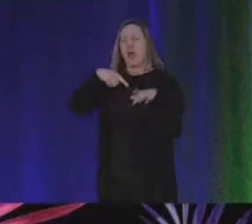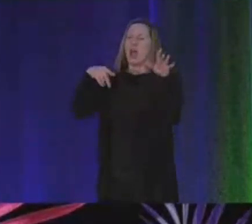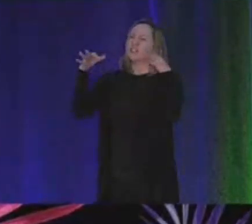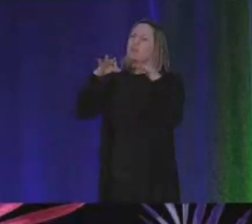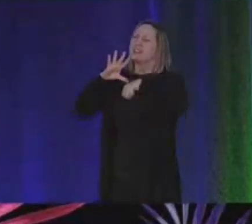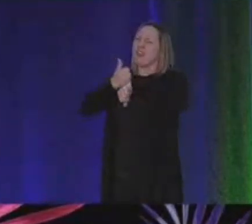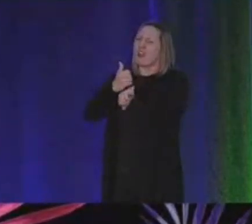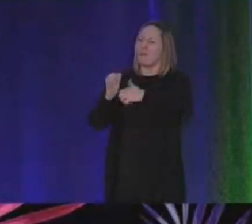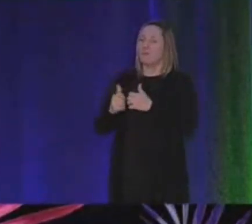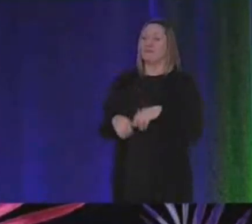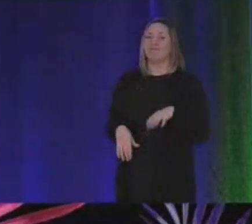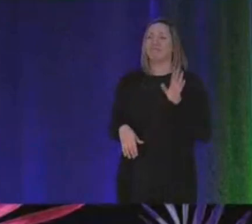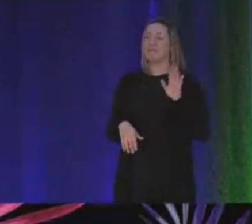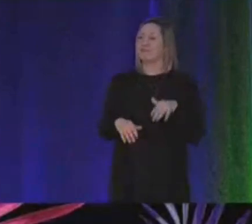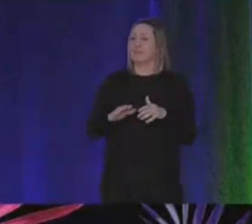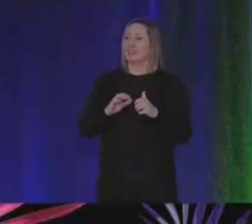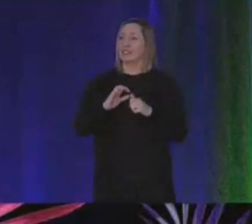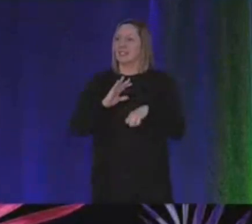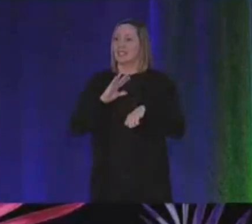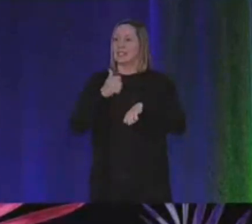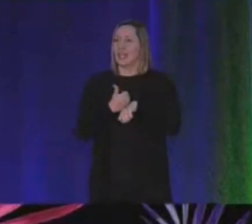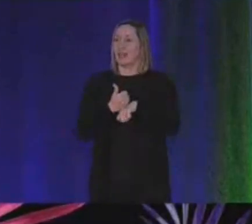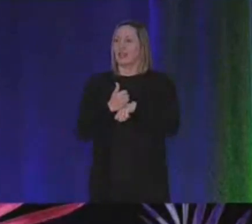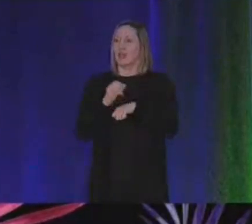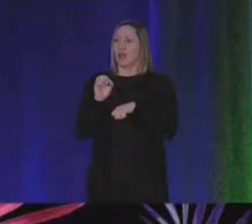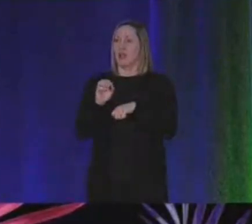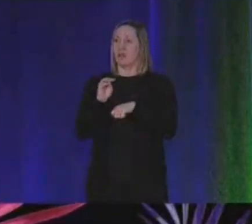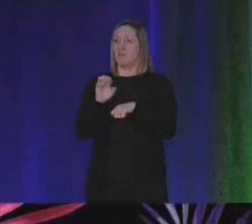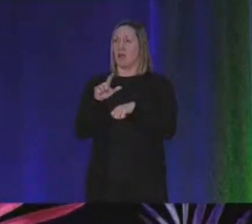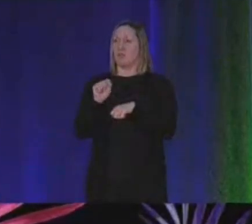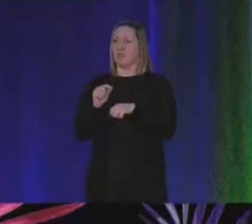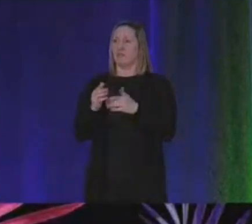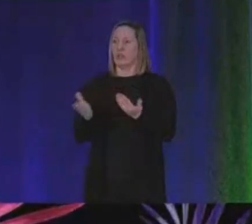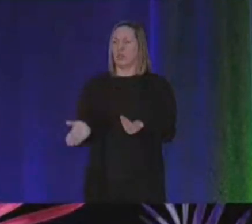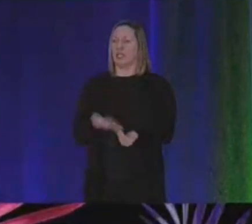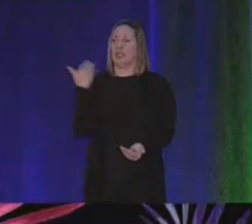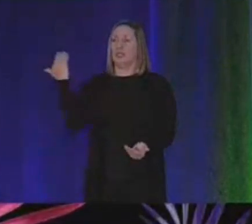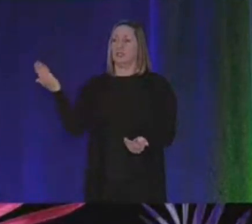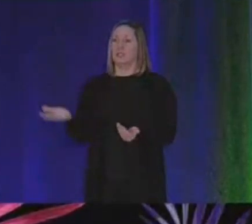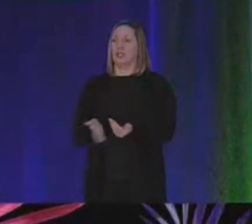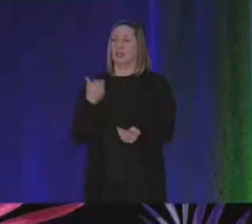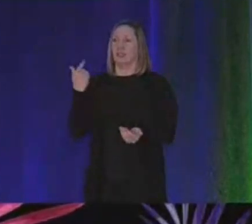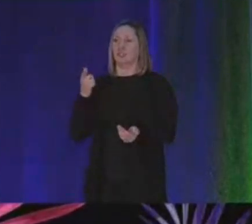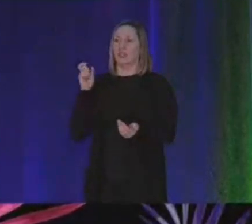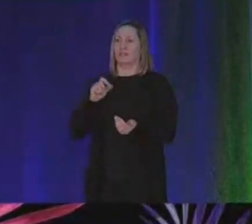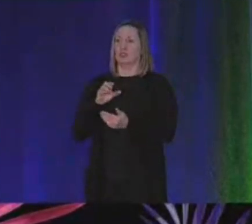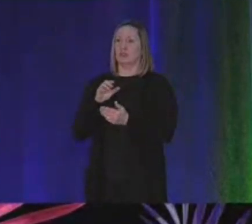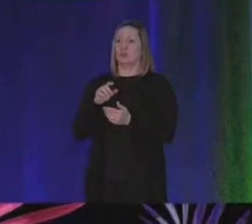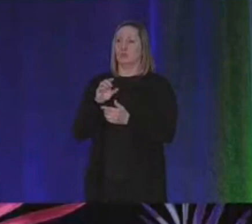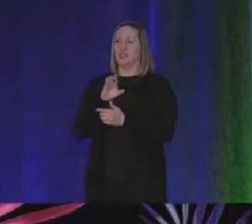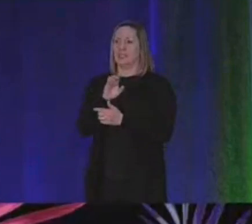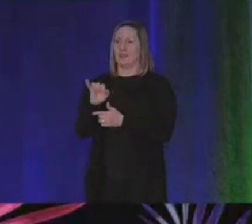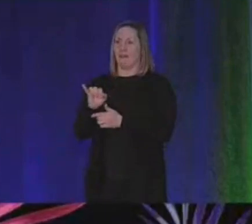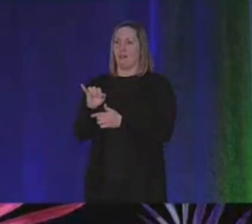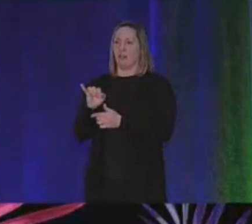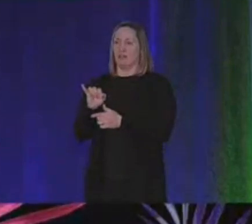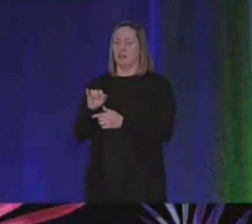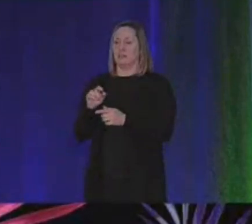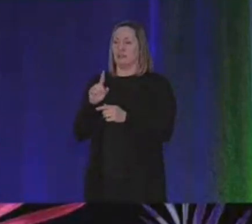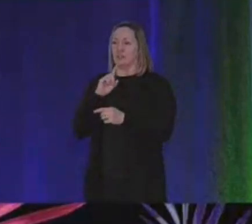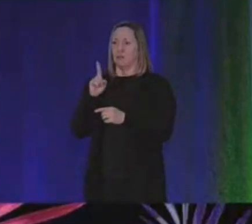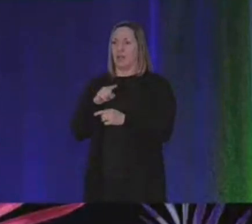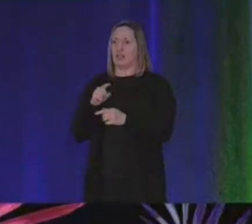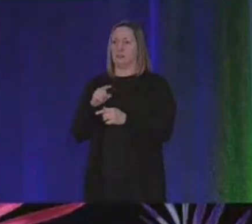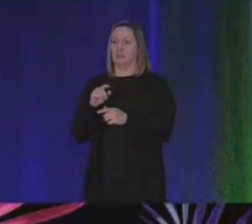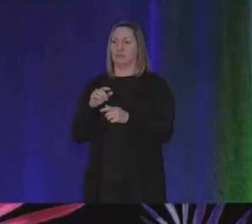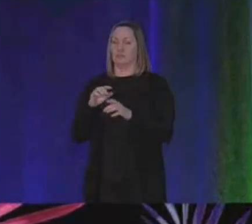Yeah, so the setting up Omlet is extremely easy. So you just need to run the client CLI command, and install Omlet globally.